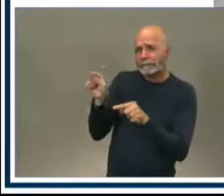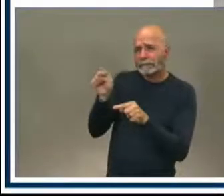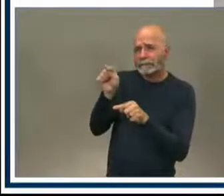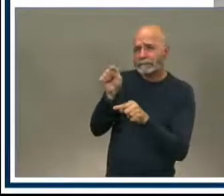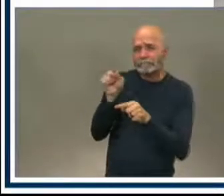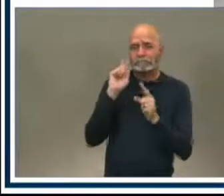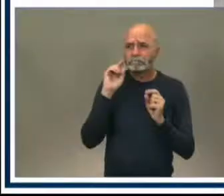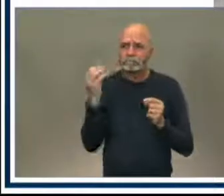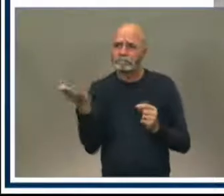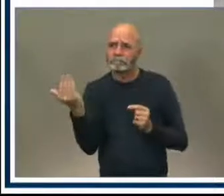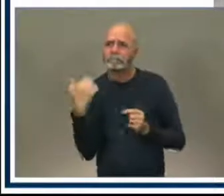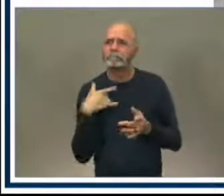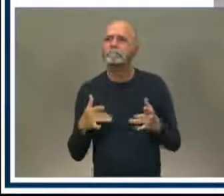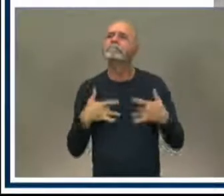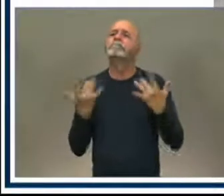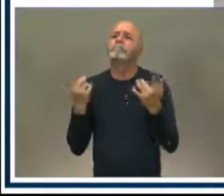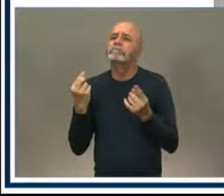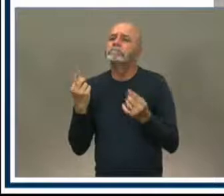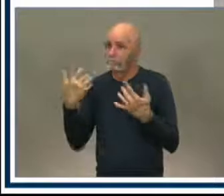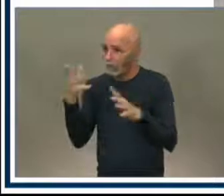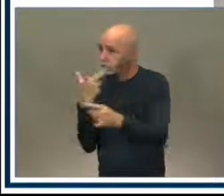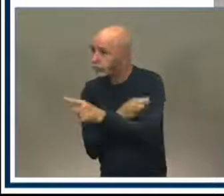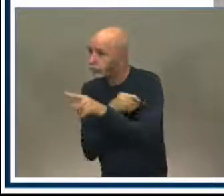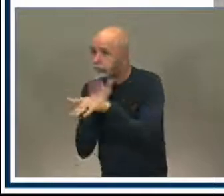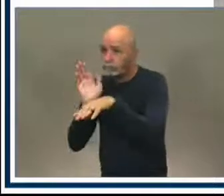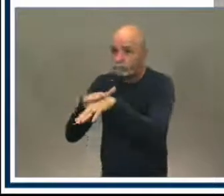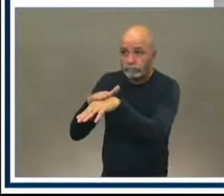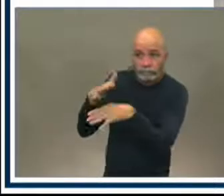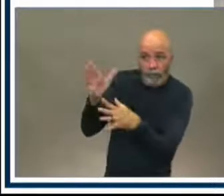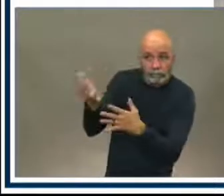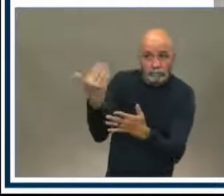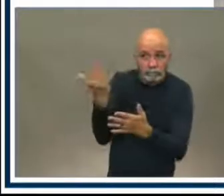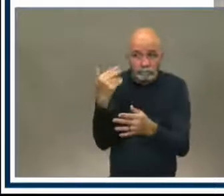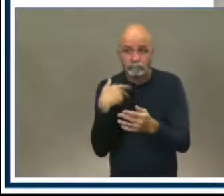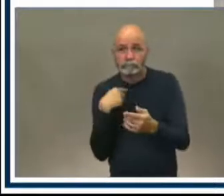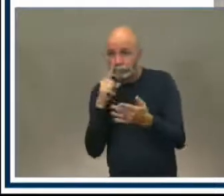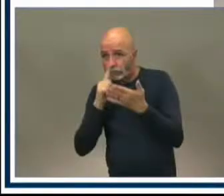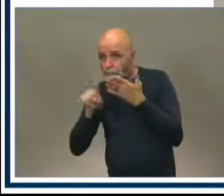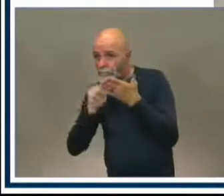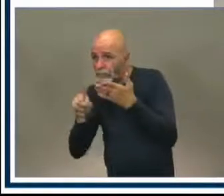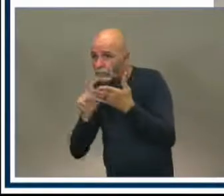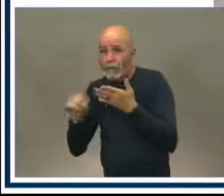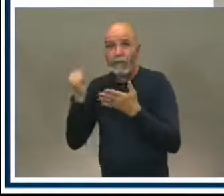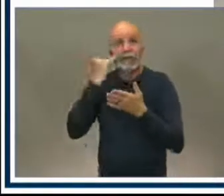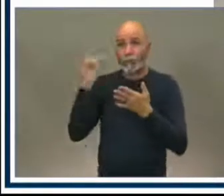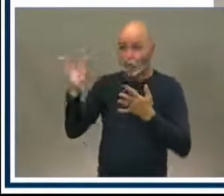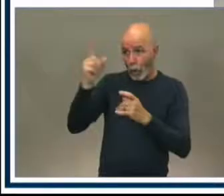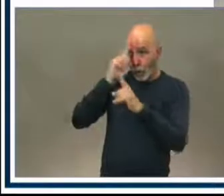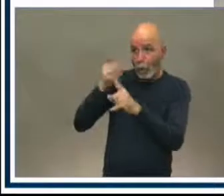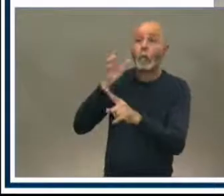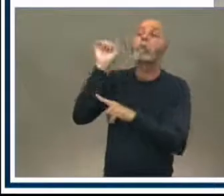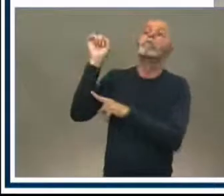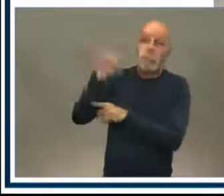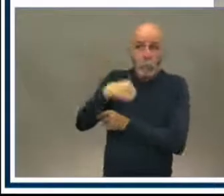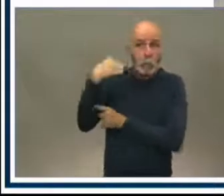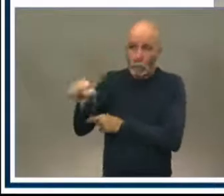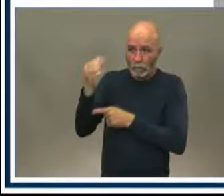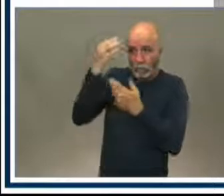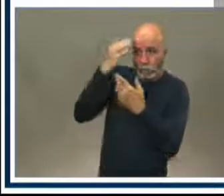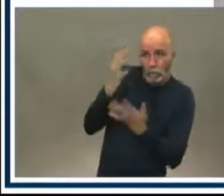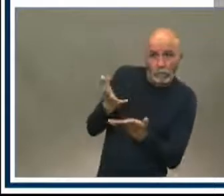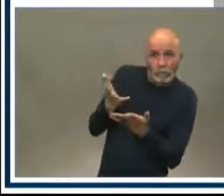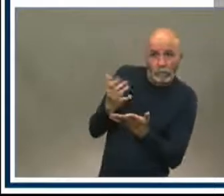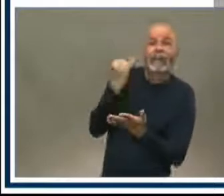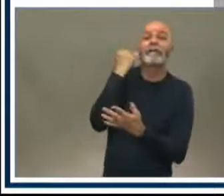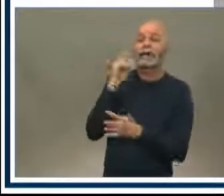from to determine their actual vaccination status and or their intentions. Employees who have not reported